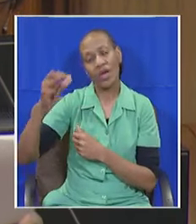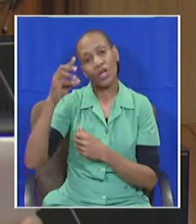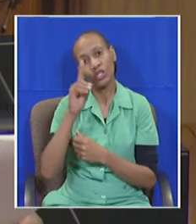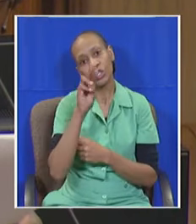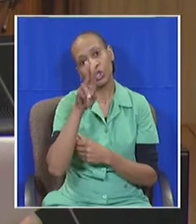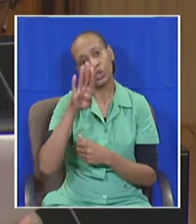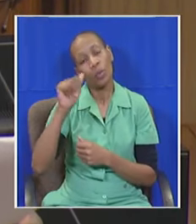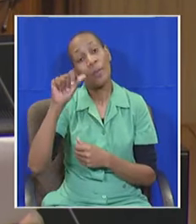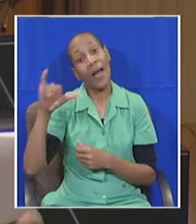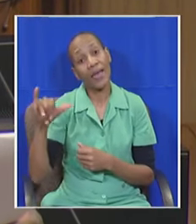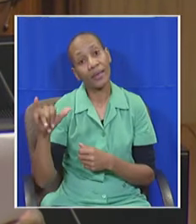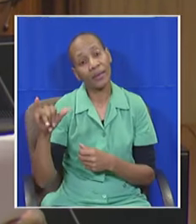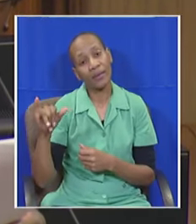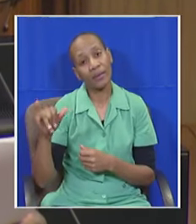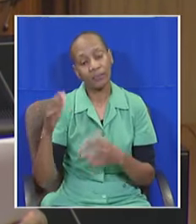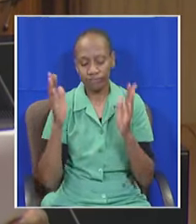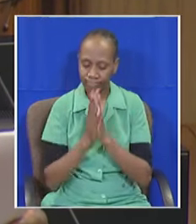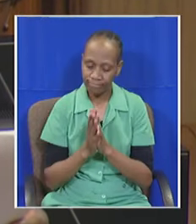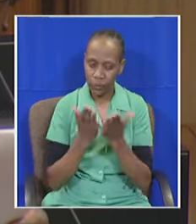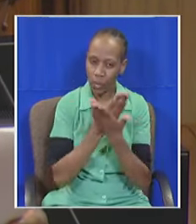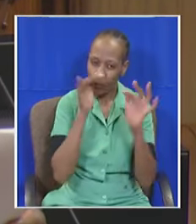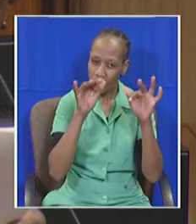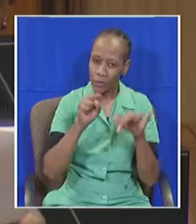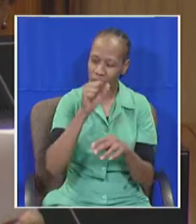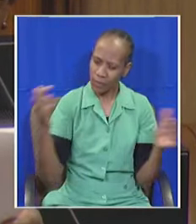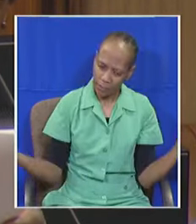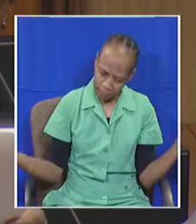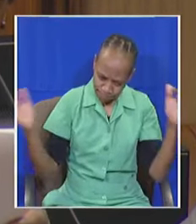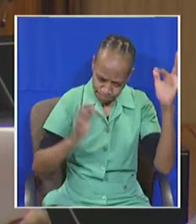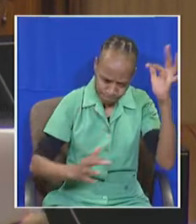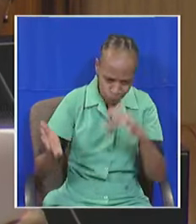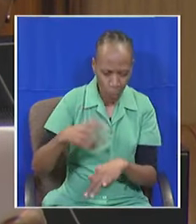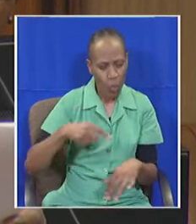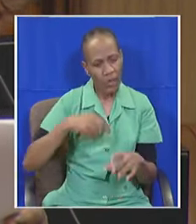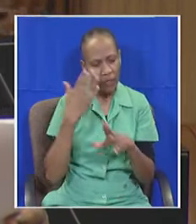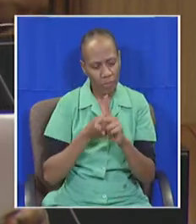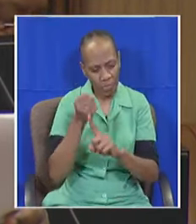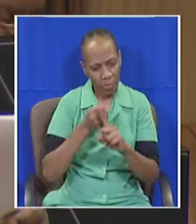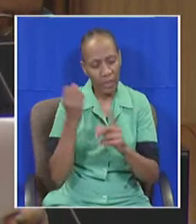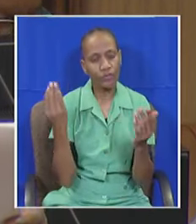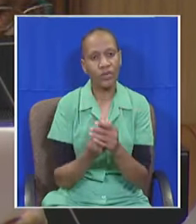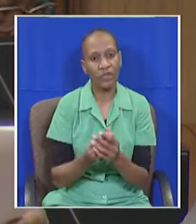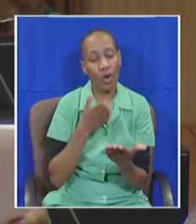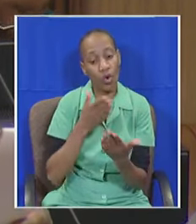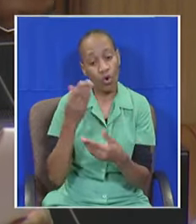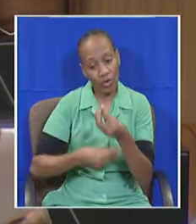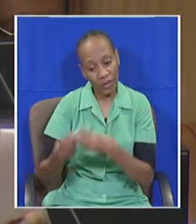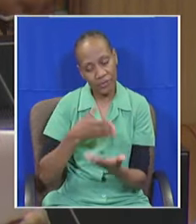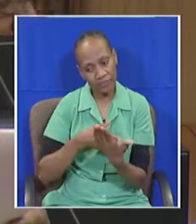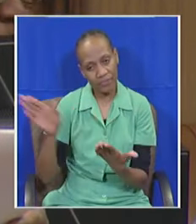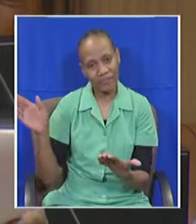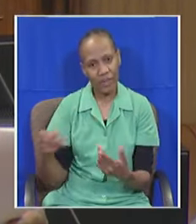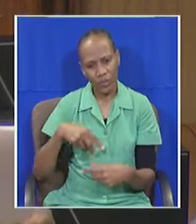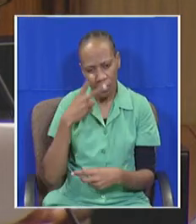urge all South Africans to come together and fight this virus called corruption. Our public life is poisoned by greed